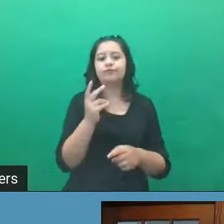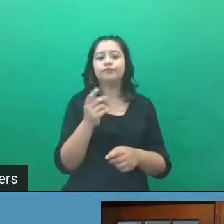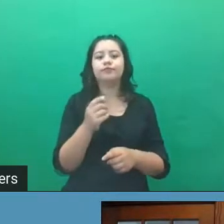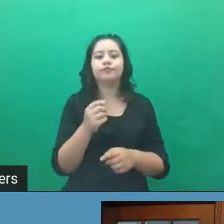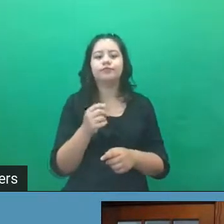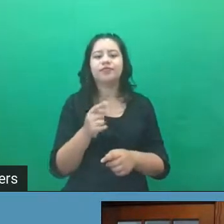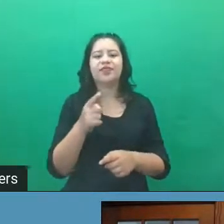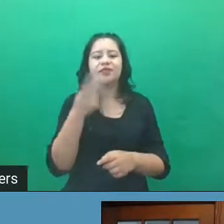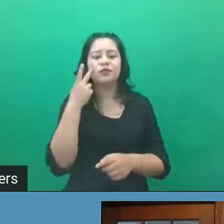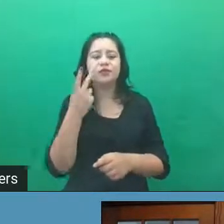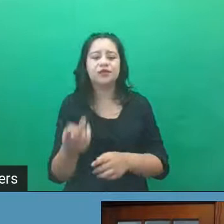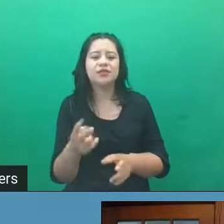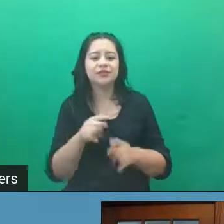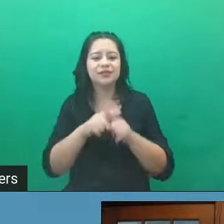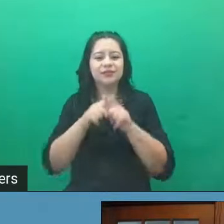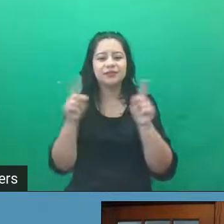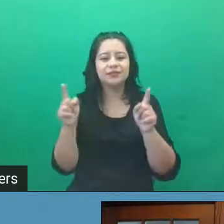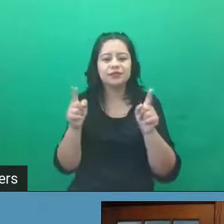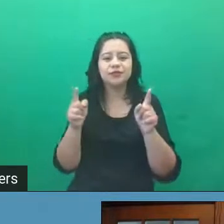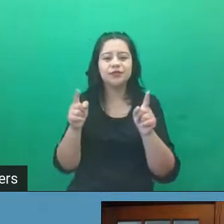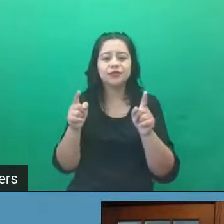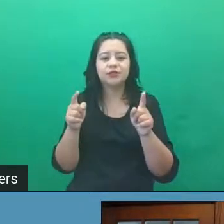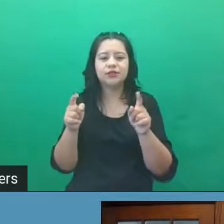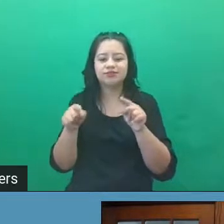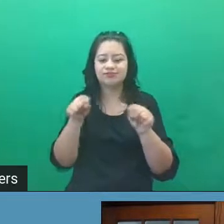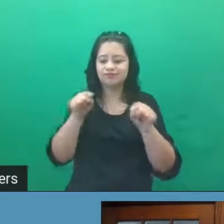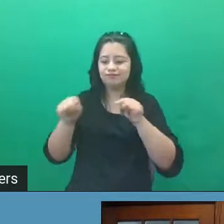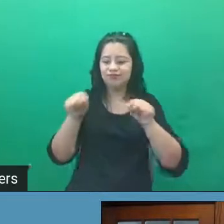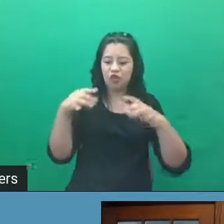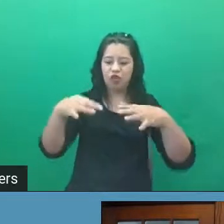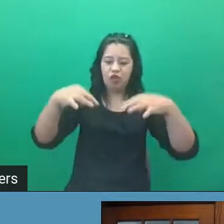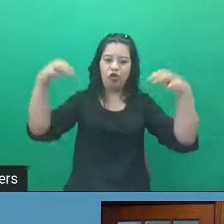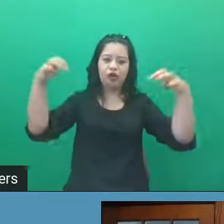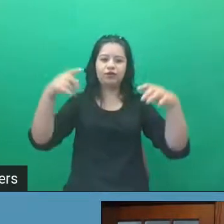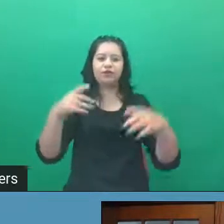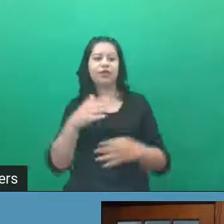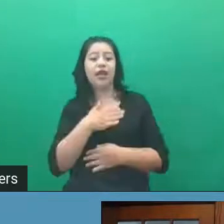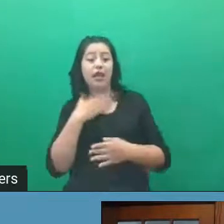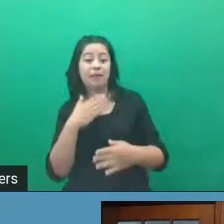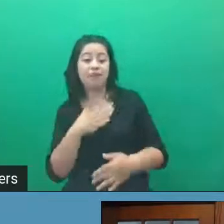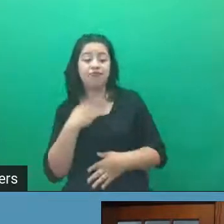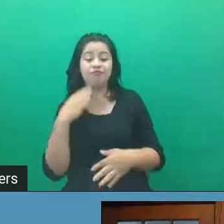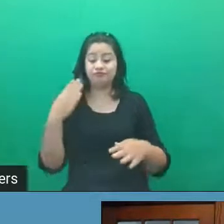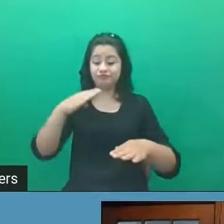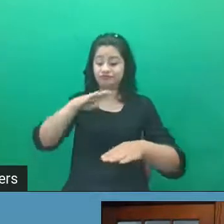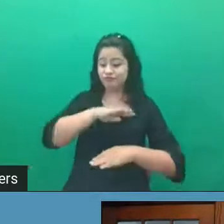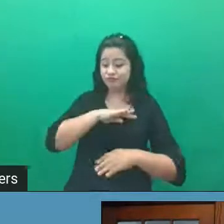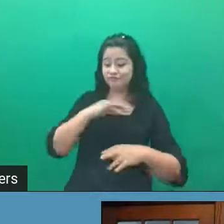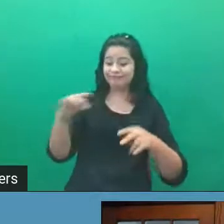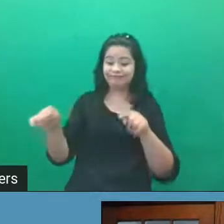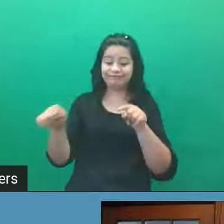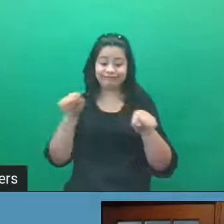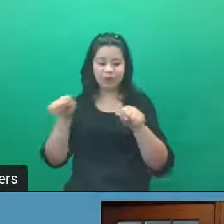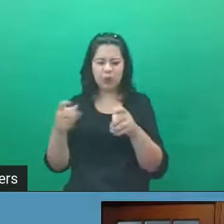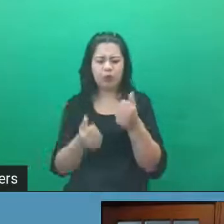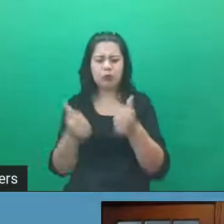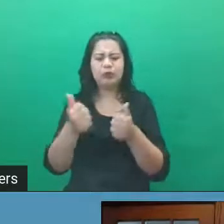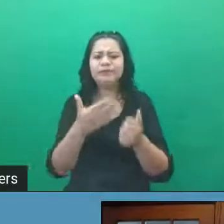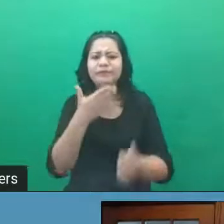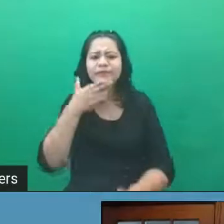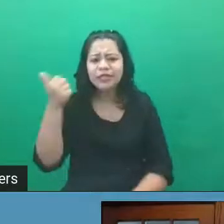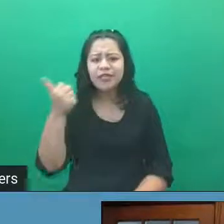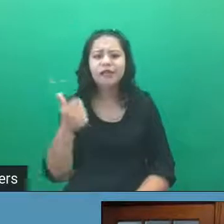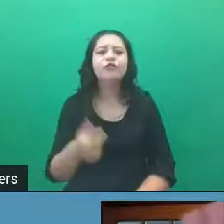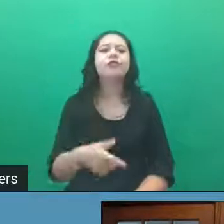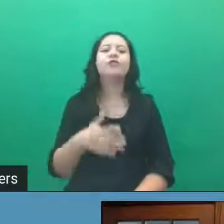different. Have you seen like a difference in terms of the audience and their satisfaction with the event and just feedback? I'd much rather be in a